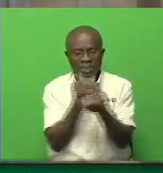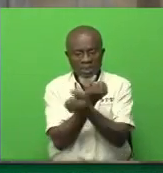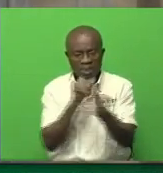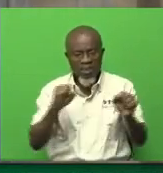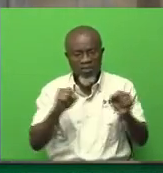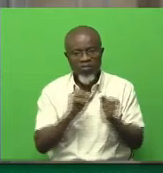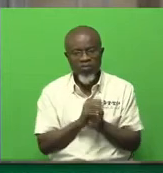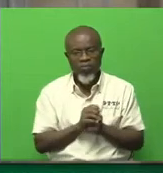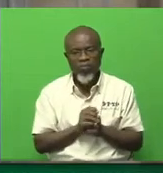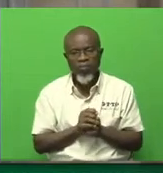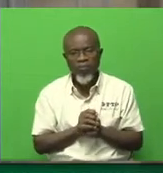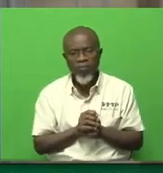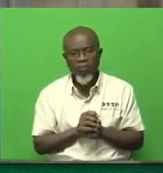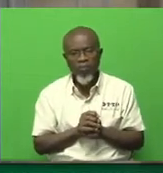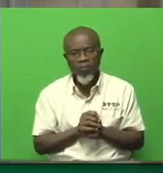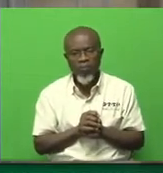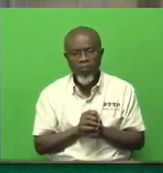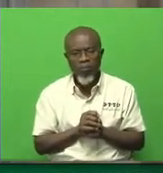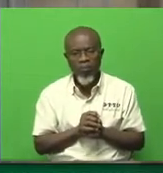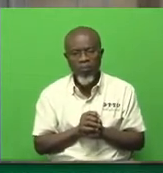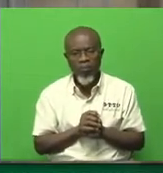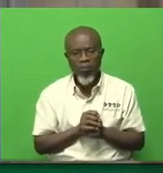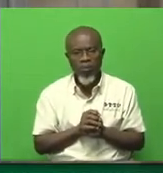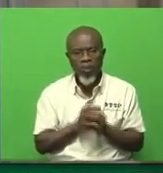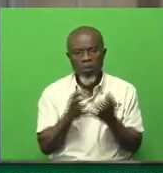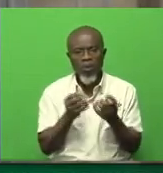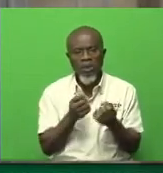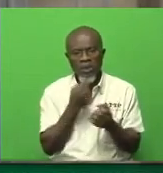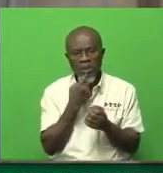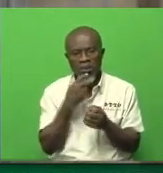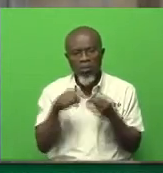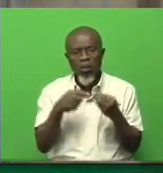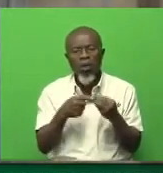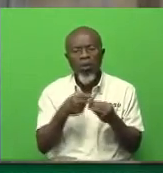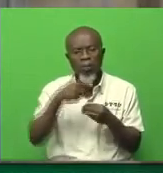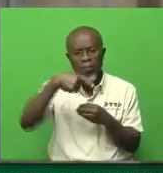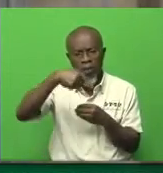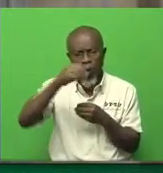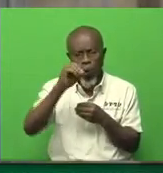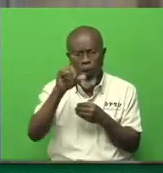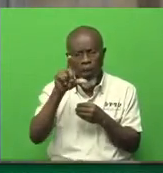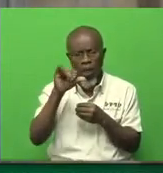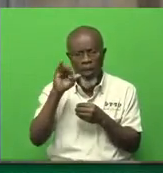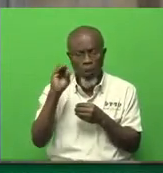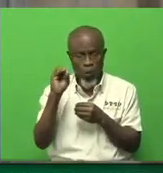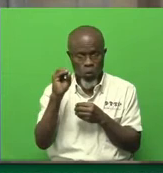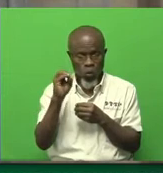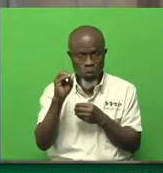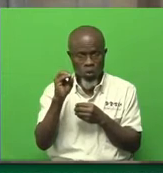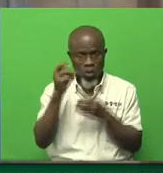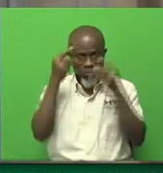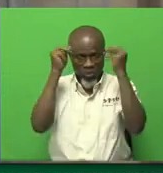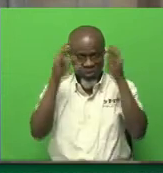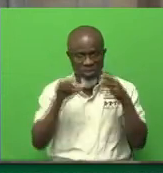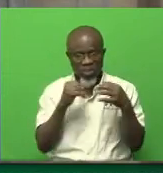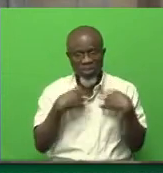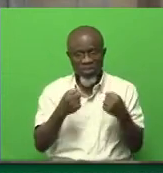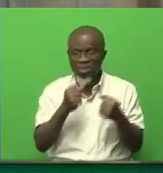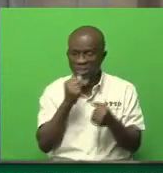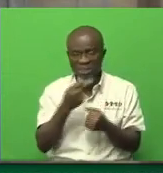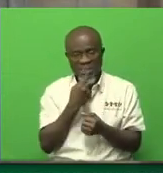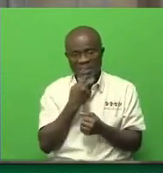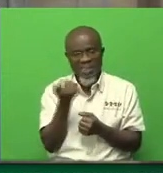um Deputy speaker I'd also like to speak very quickly about polio myelitis the minister also has not broadest our attention